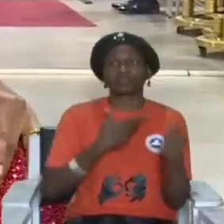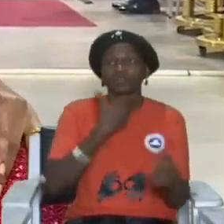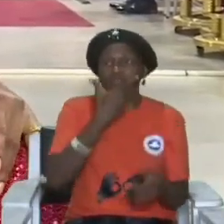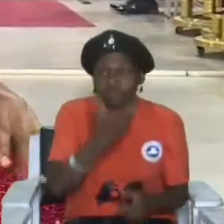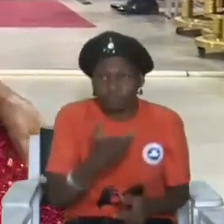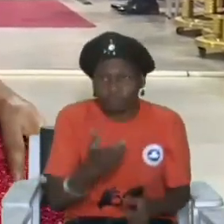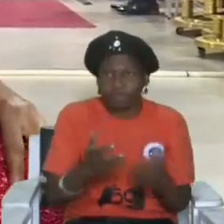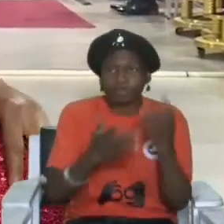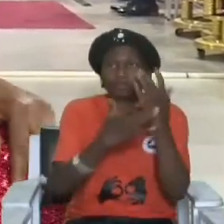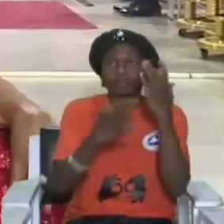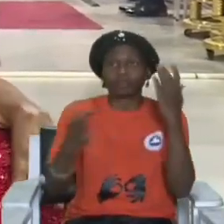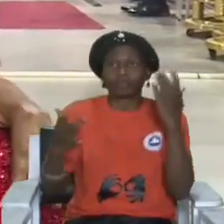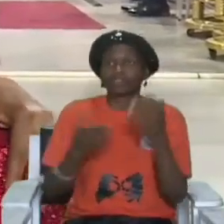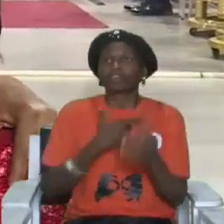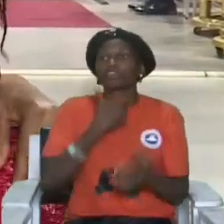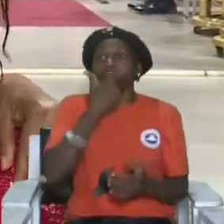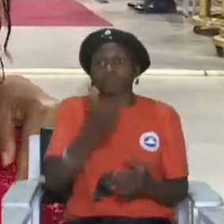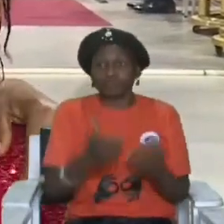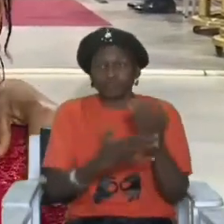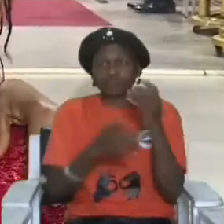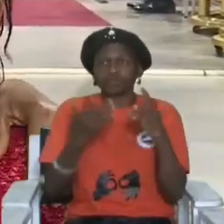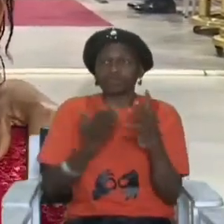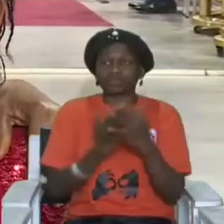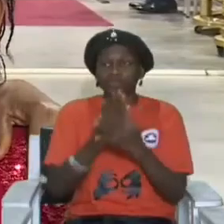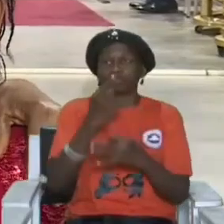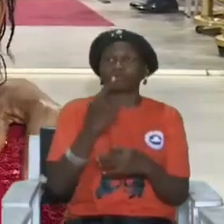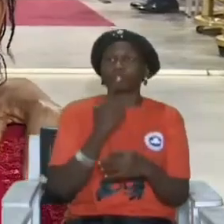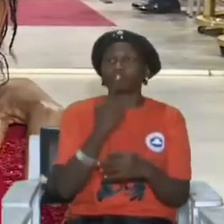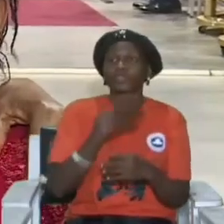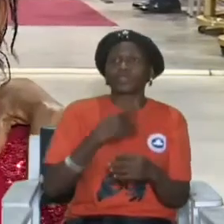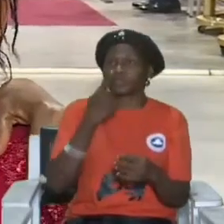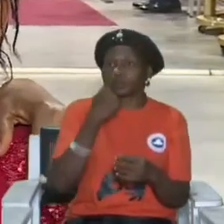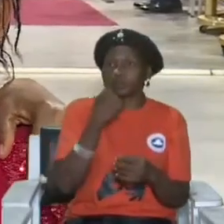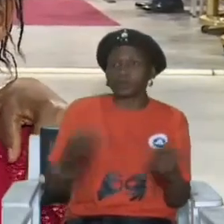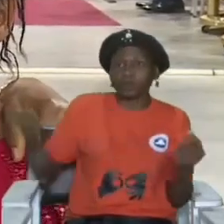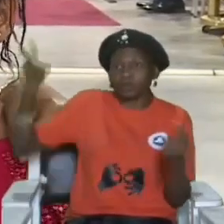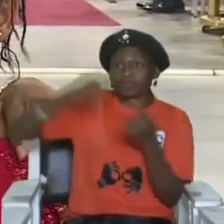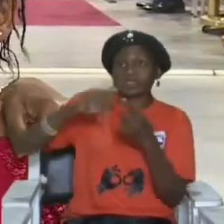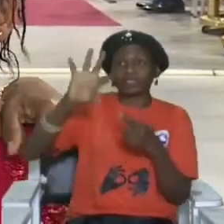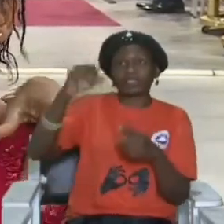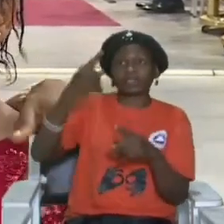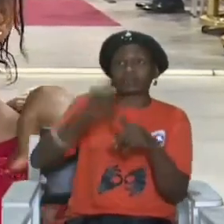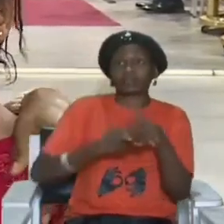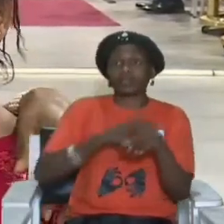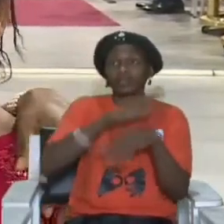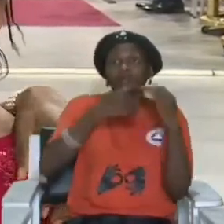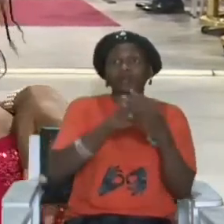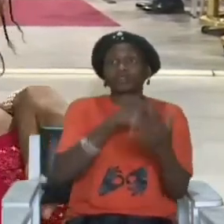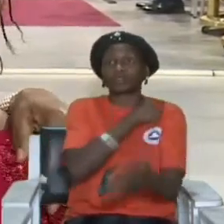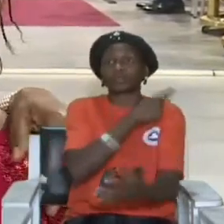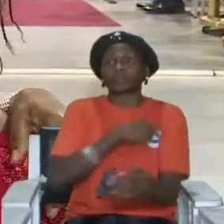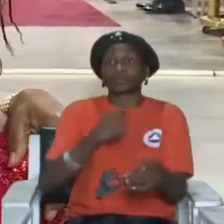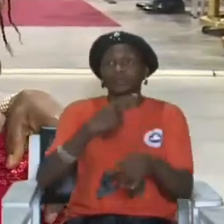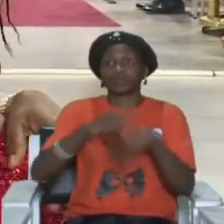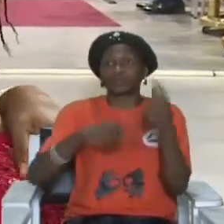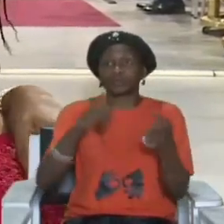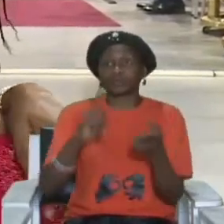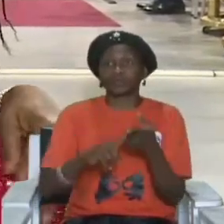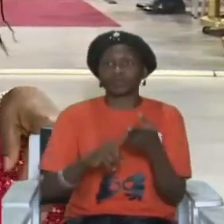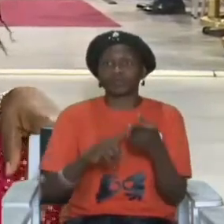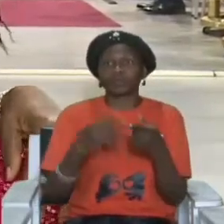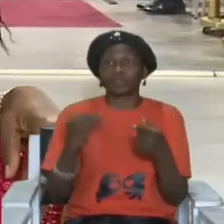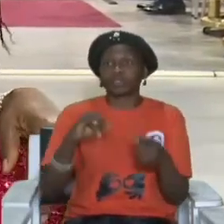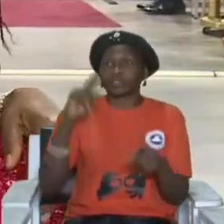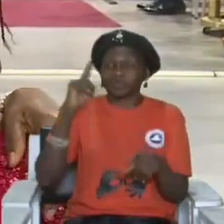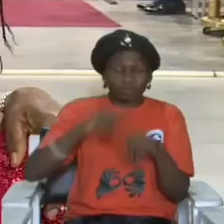blood through my mouth and my nose till 9 months. All the hospital I went to, they could